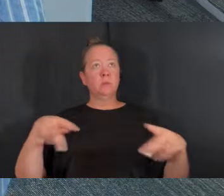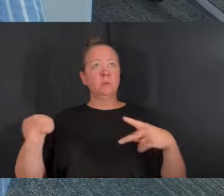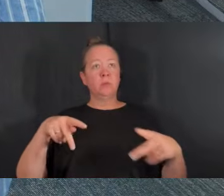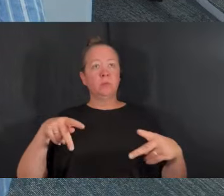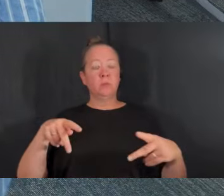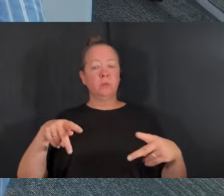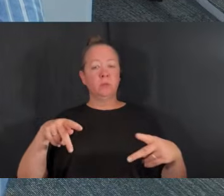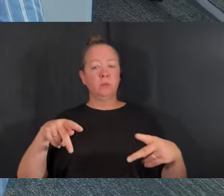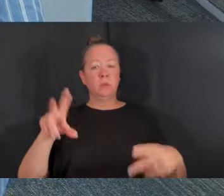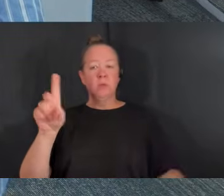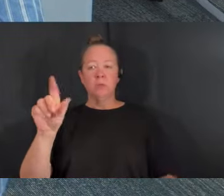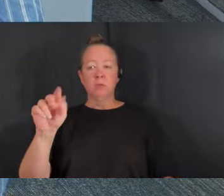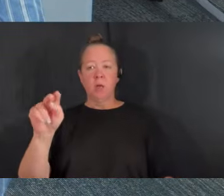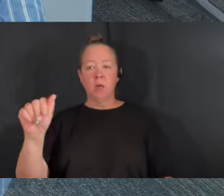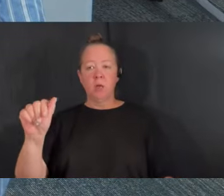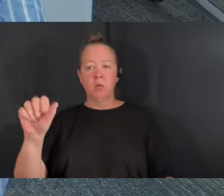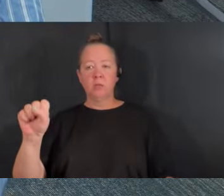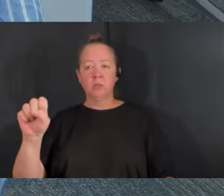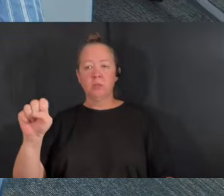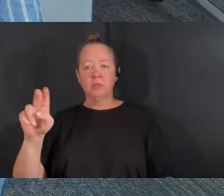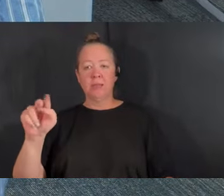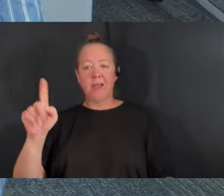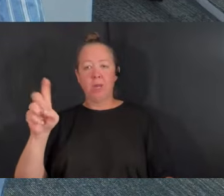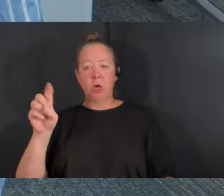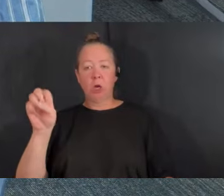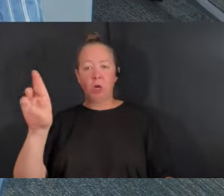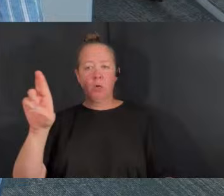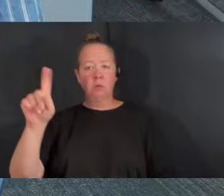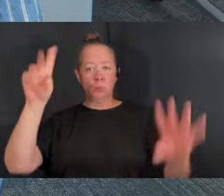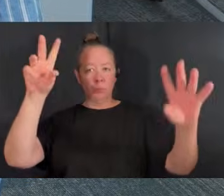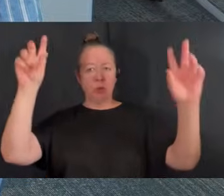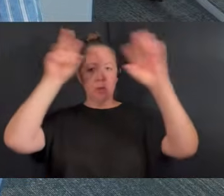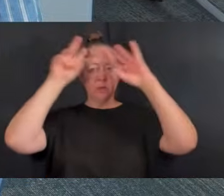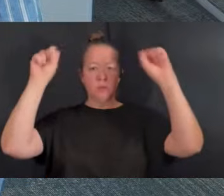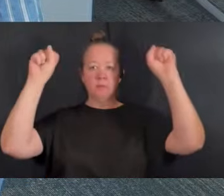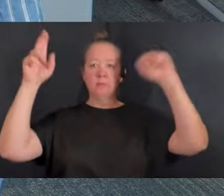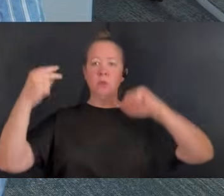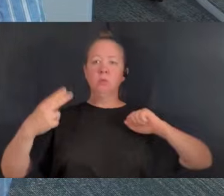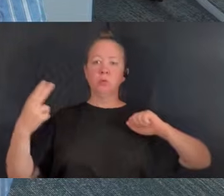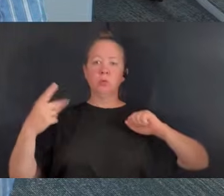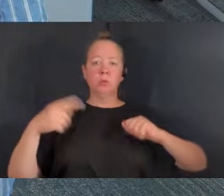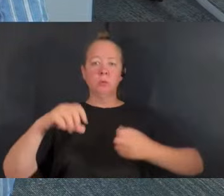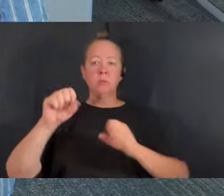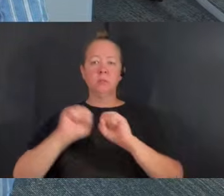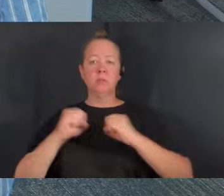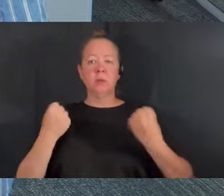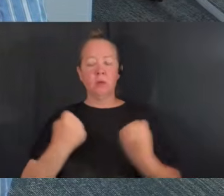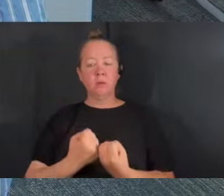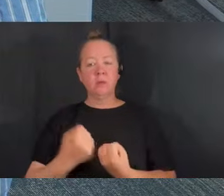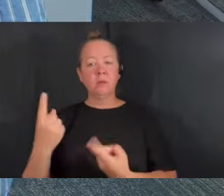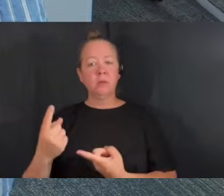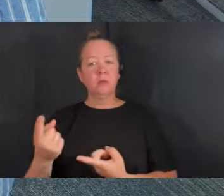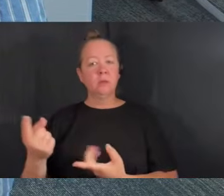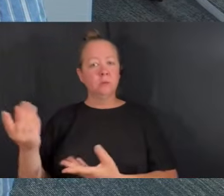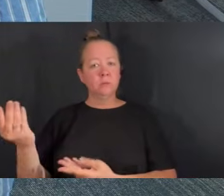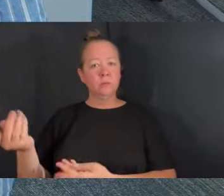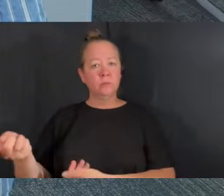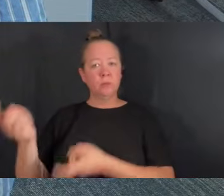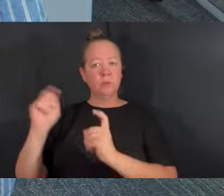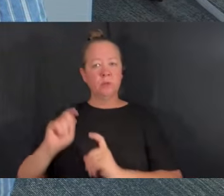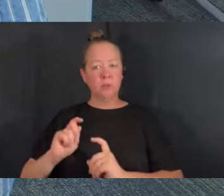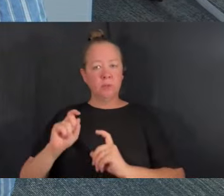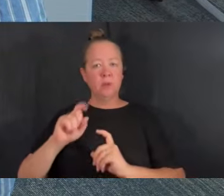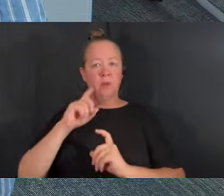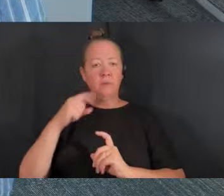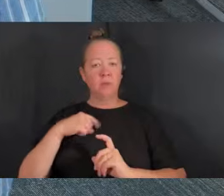Donna Schneider, who's the president of the Historical Society, presented us with a document here.